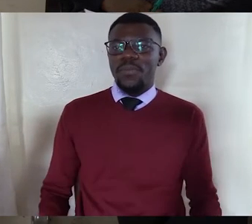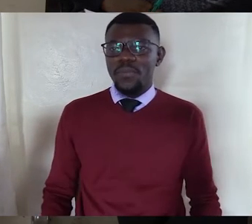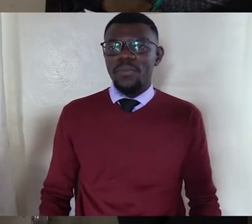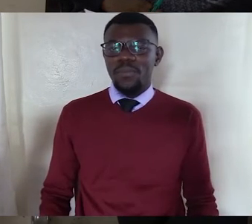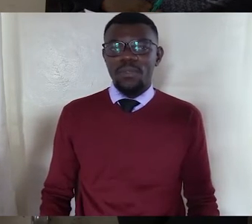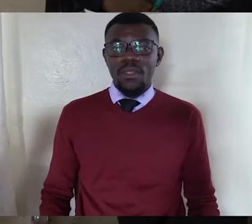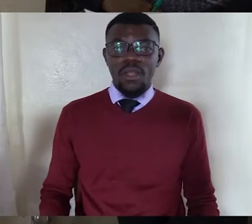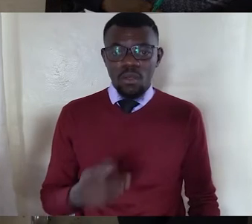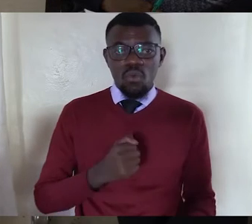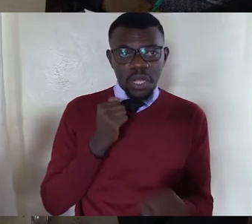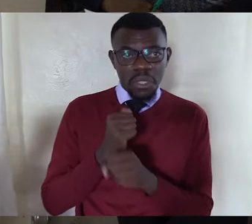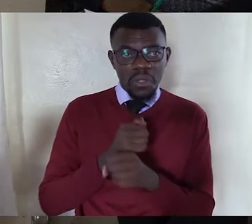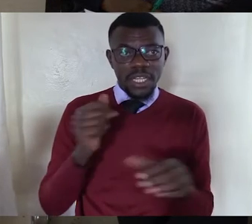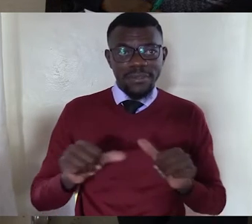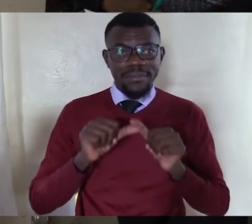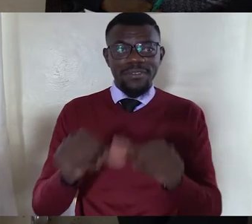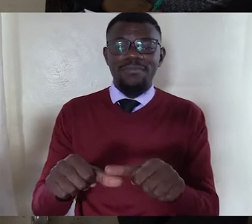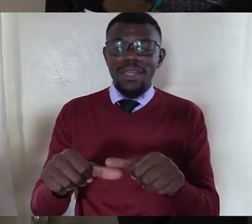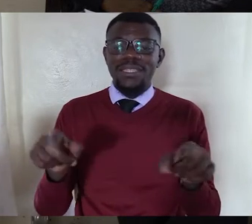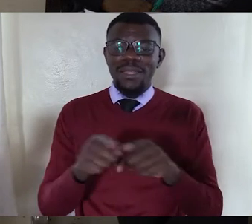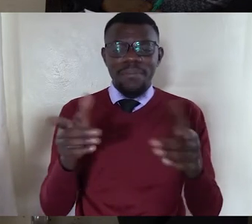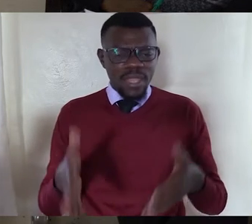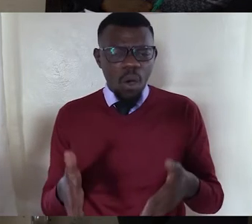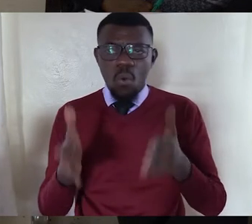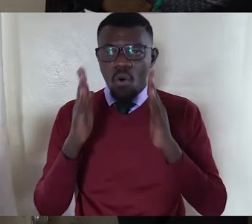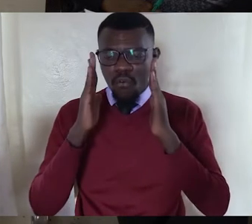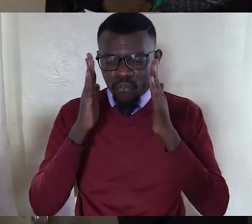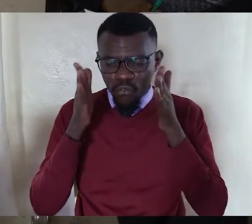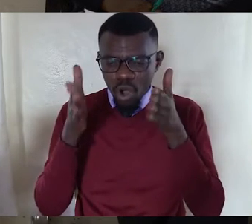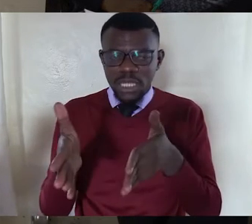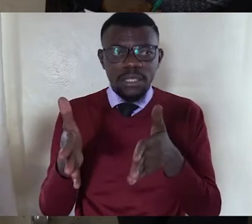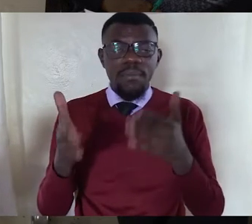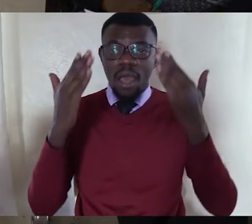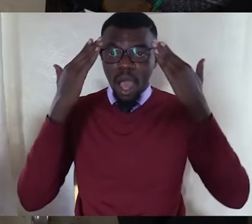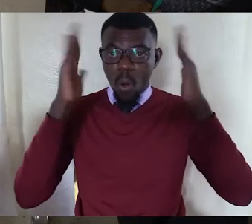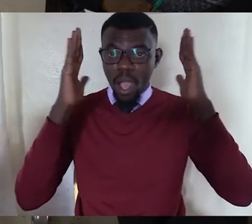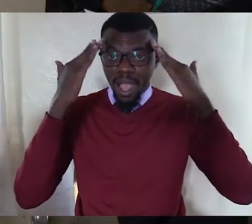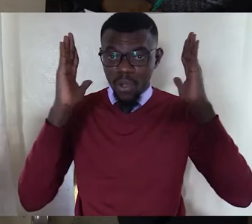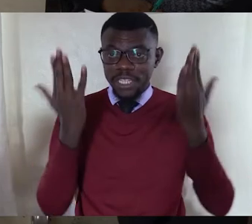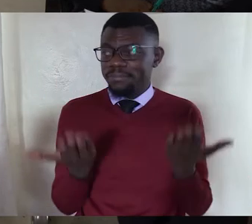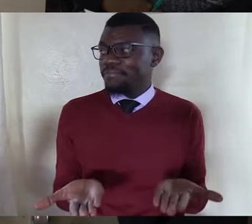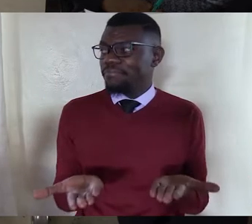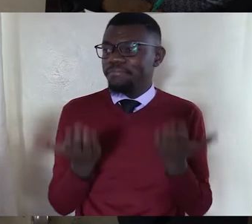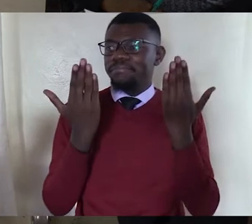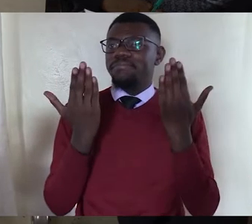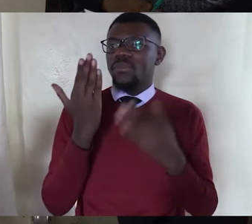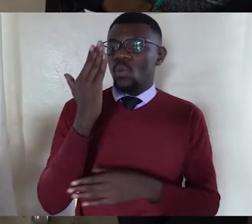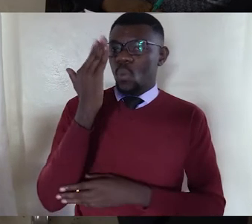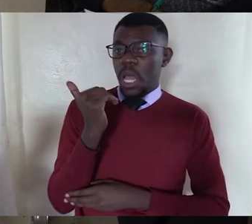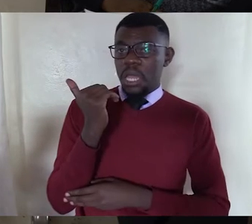is one of the things we are doing. We are also really focusing on creating awareness, because we have realized